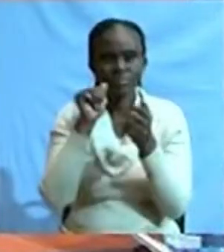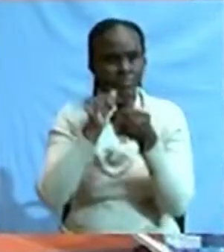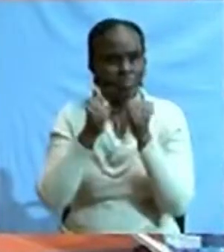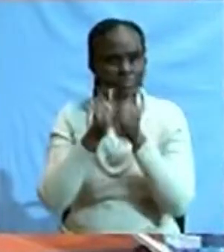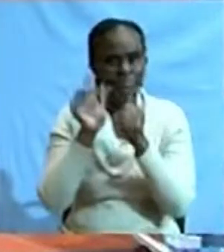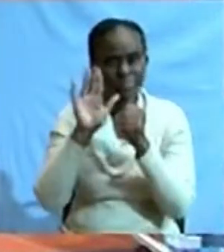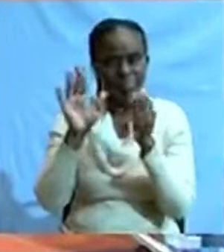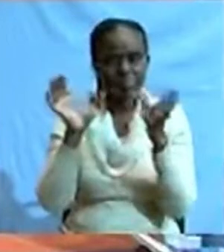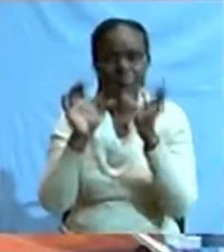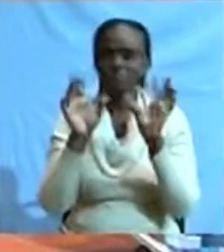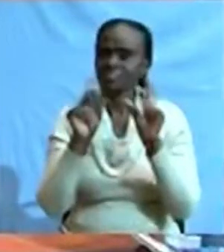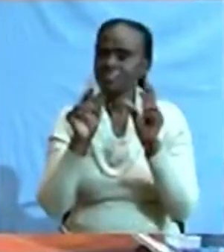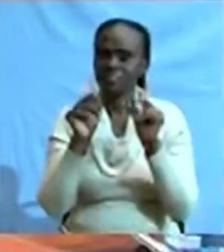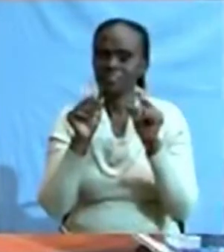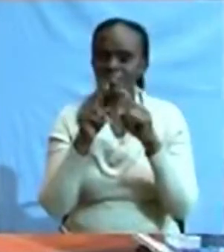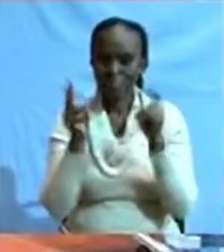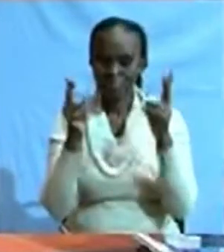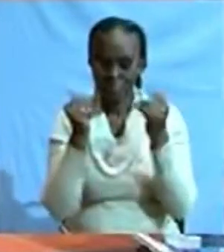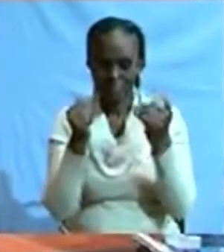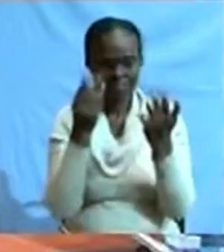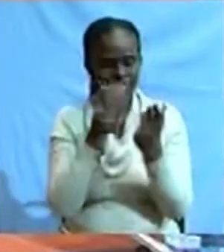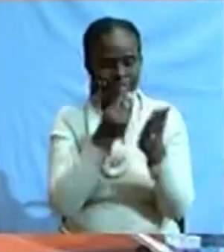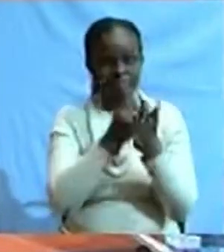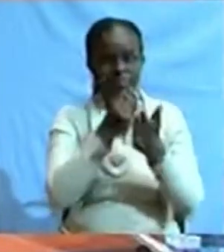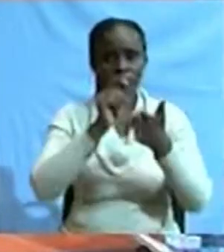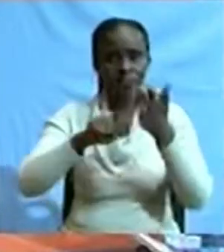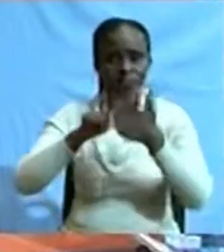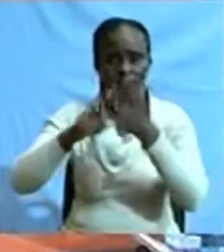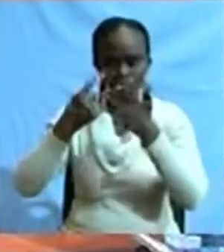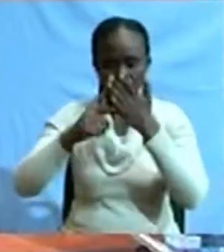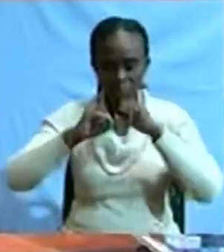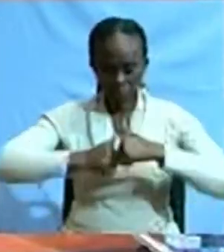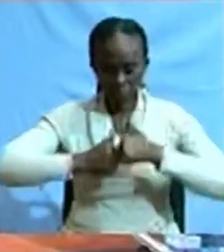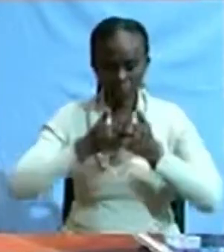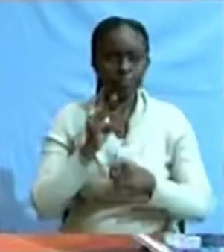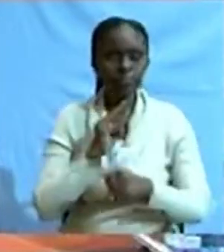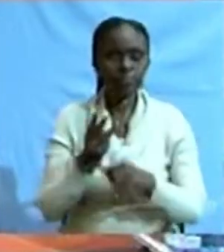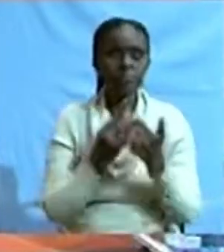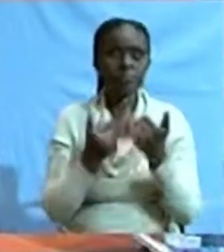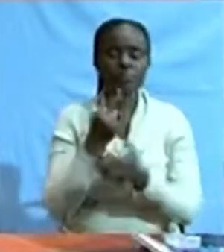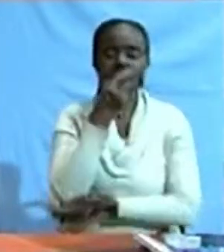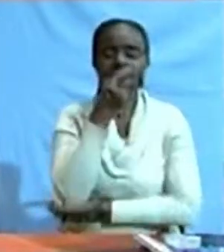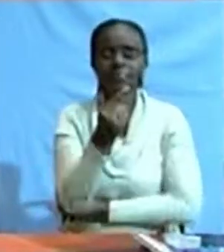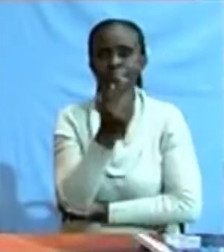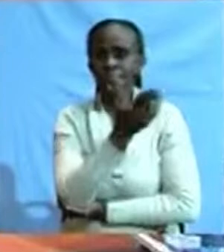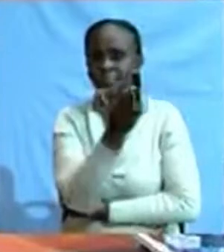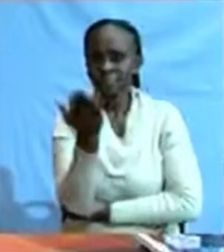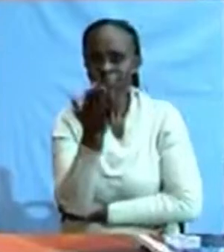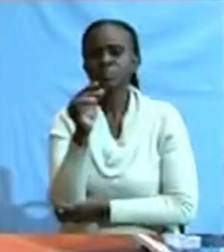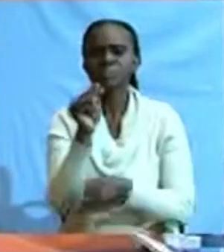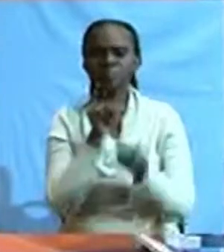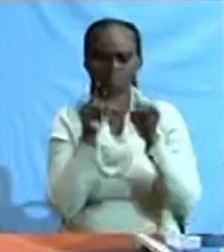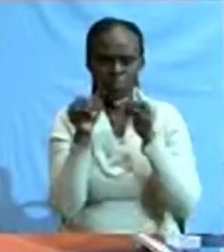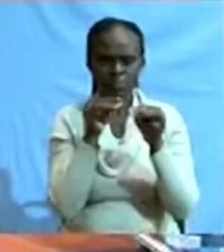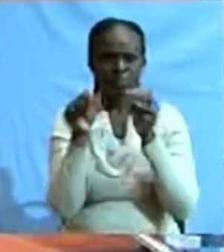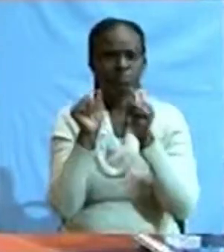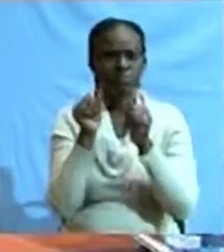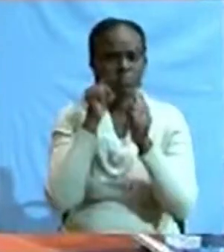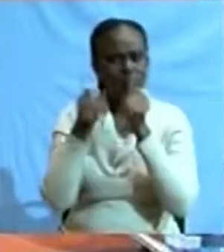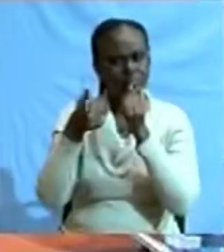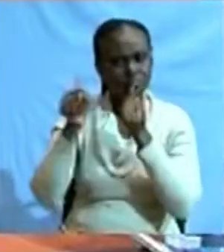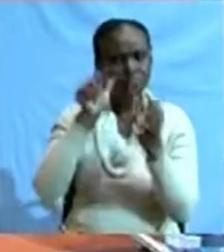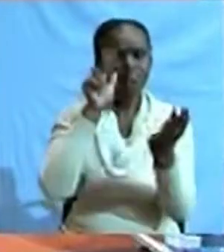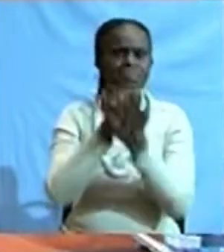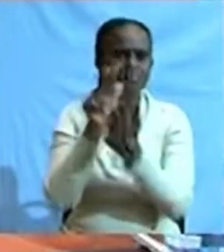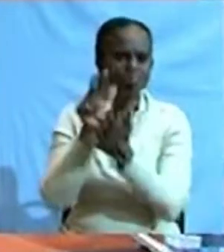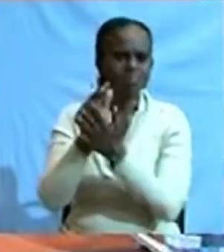council. So the fees, as we are saying, I think they are affordable because they were approved